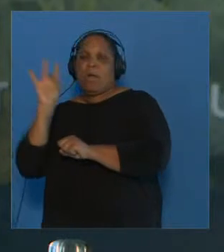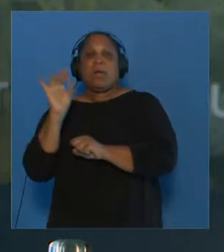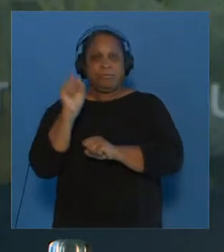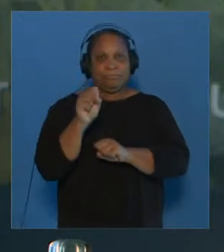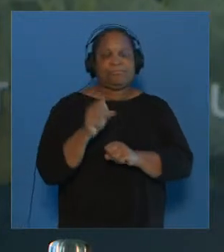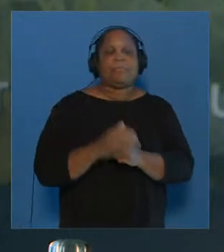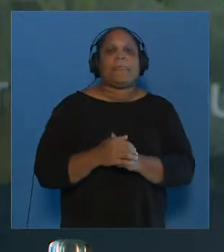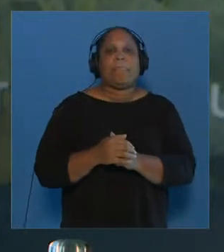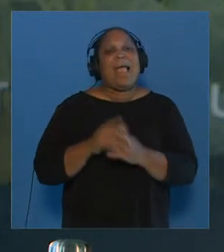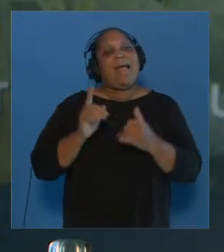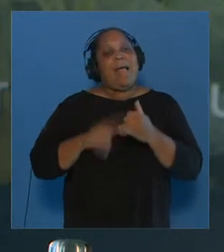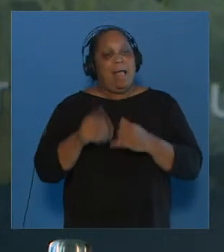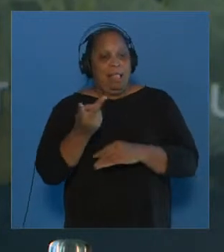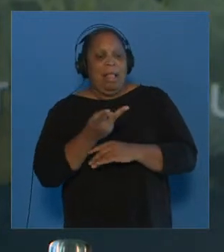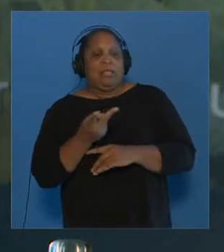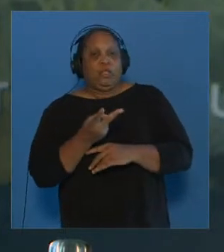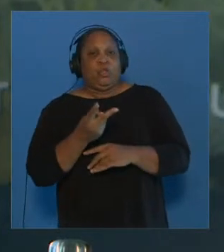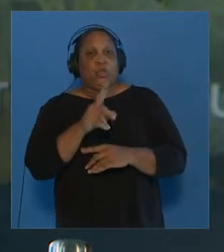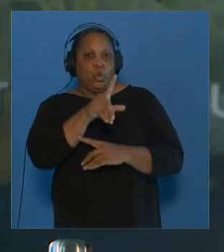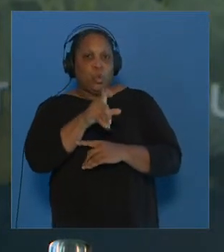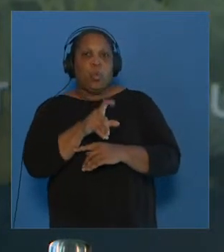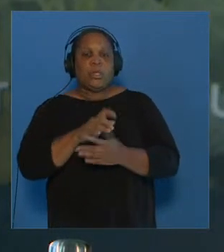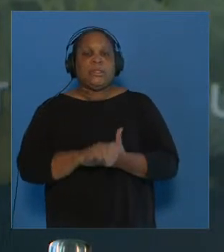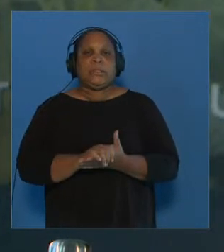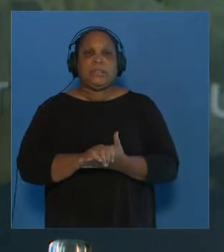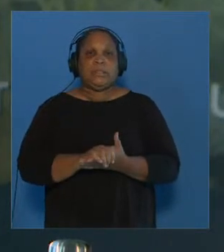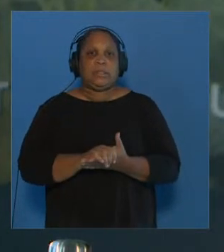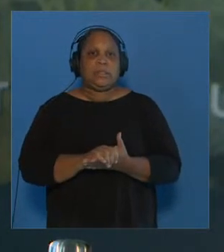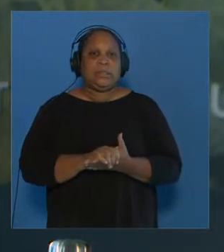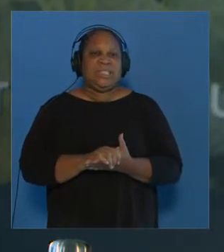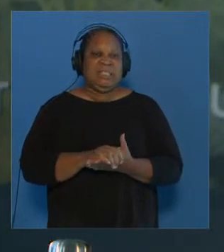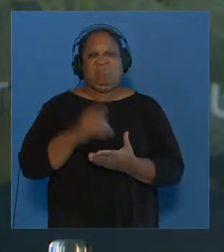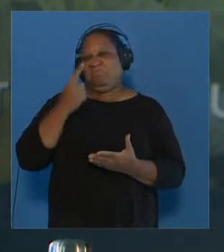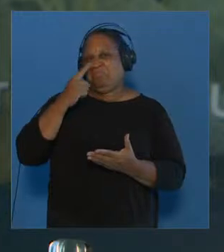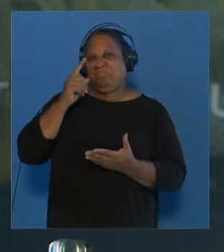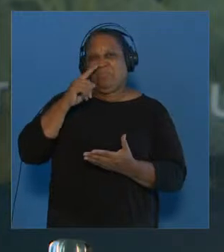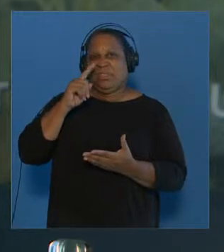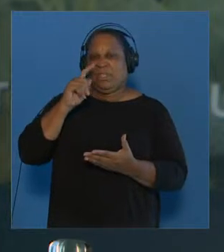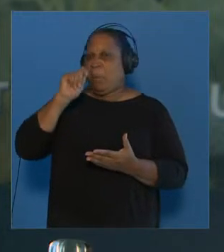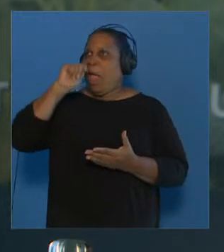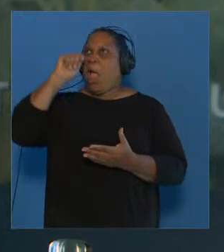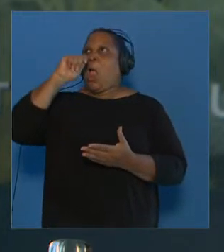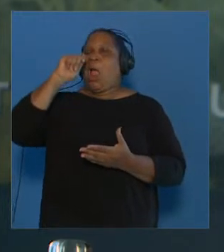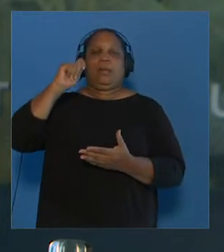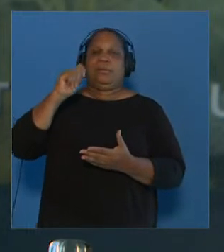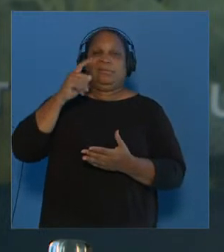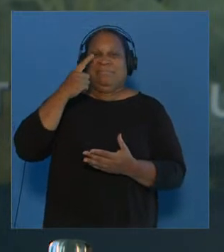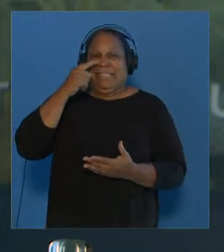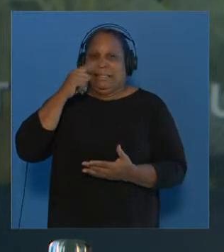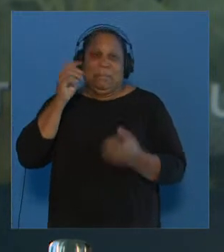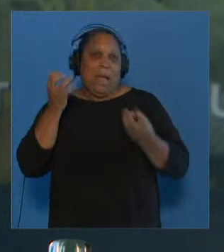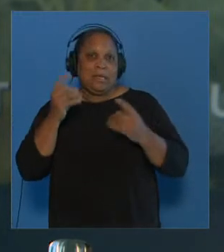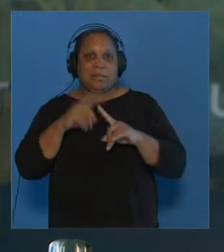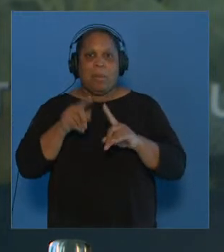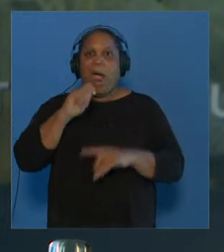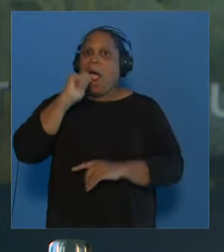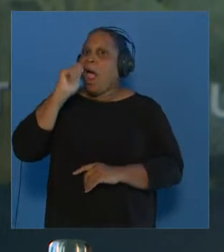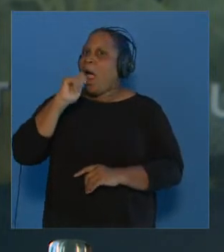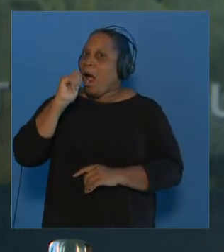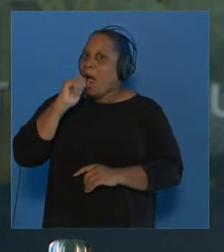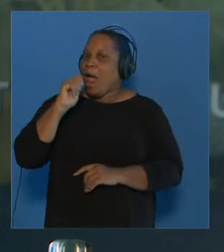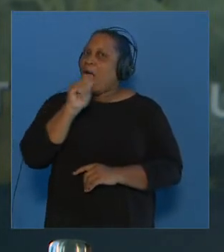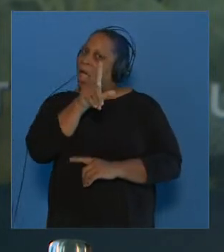two could be for you as well. I've been hearing it. I didn't particularly mind the nasal swab, didn't like it, didn't mind it that much. People have asked about the saliva